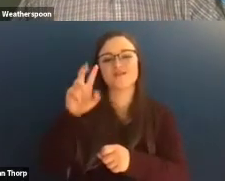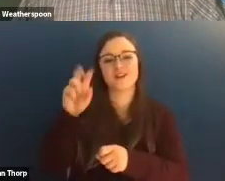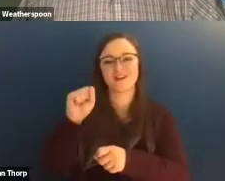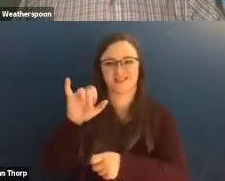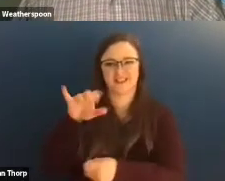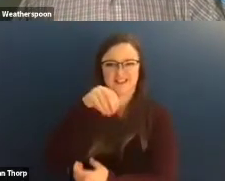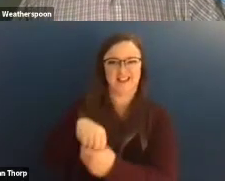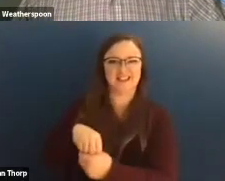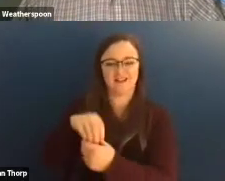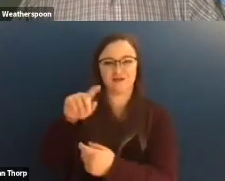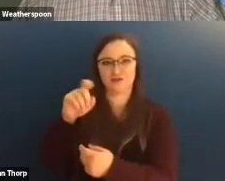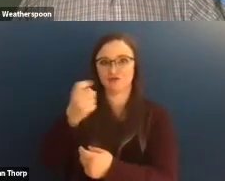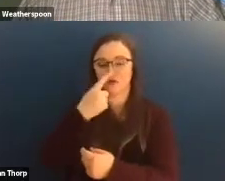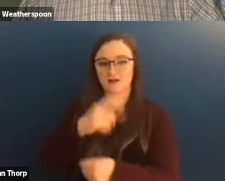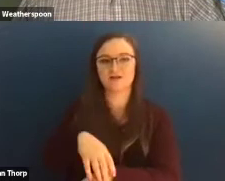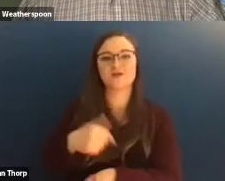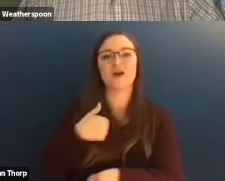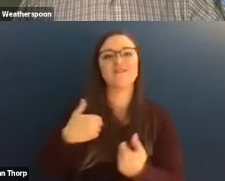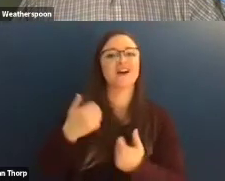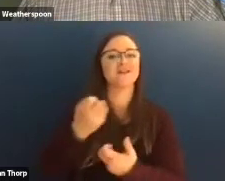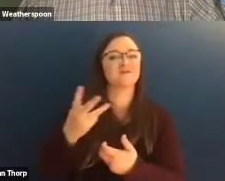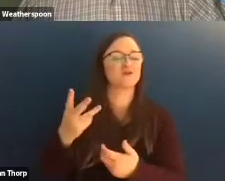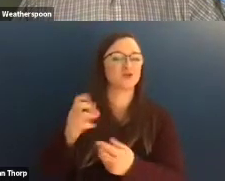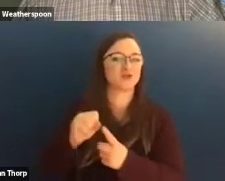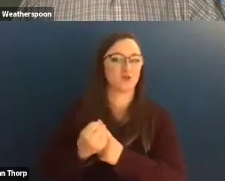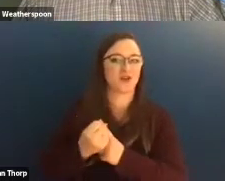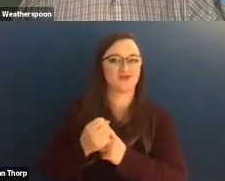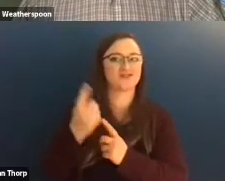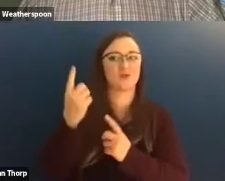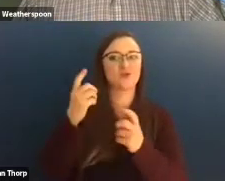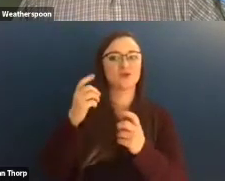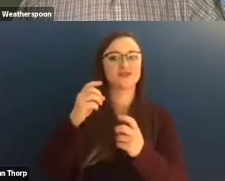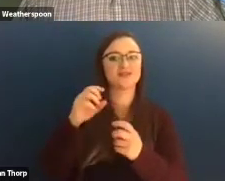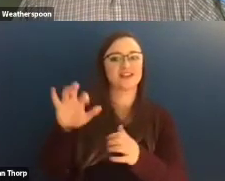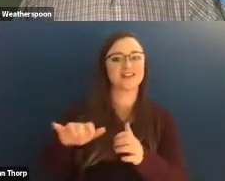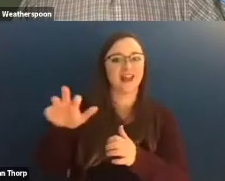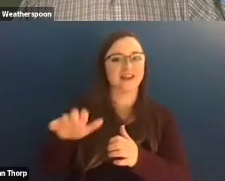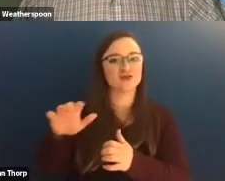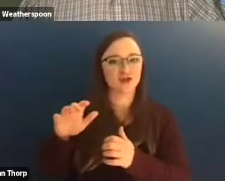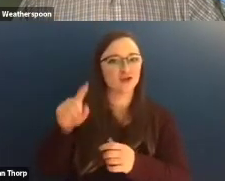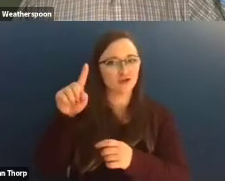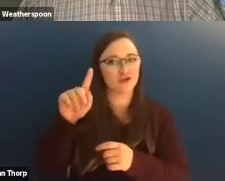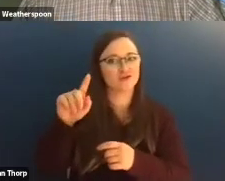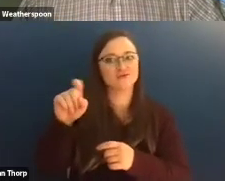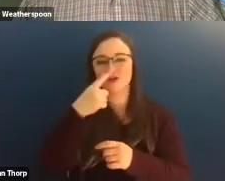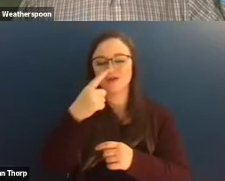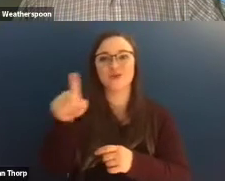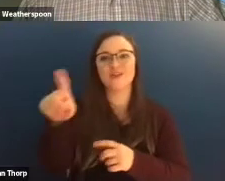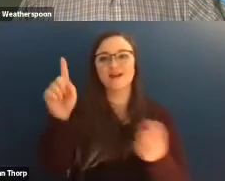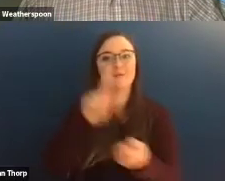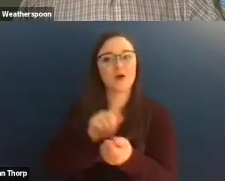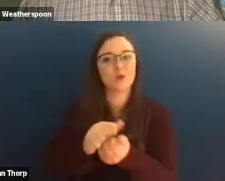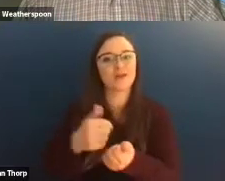where an individual was just a cashier at Target, but they were thinking about the medical field. So they've come to me and just